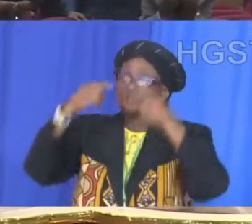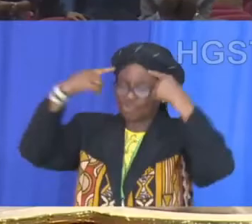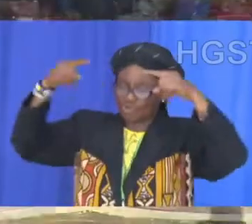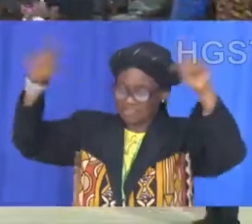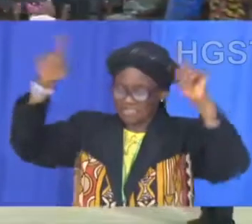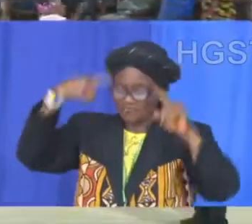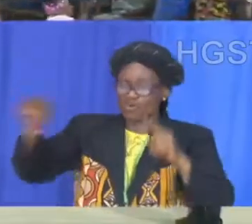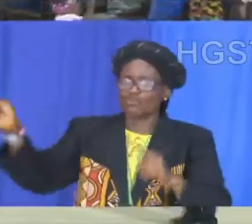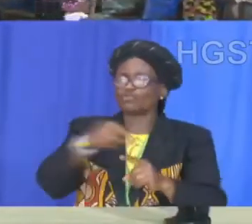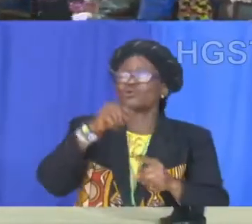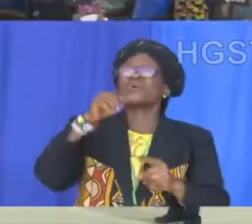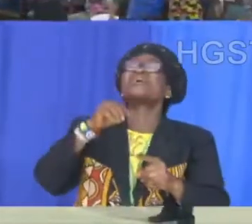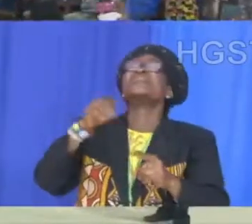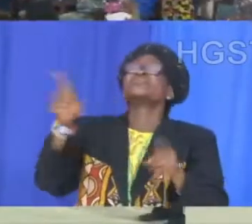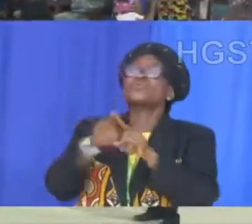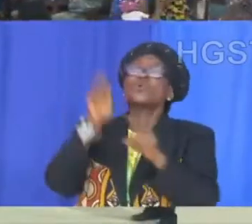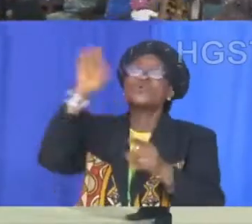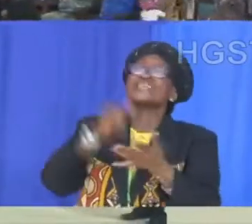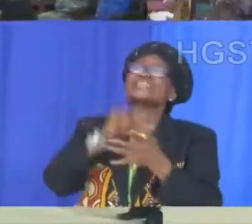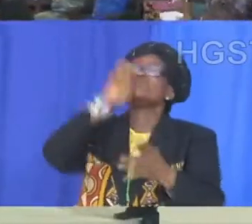we have prayed.